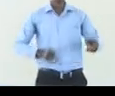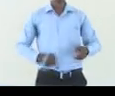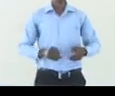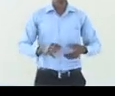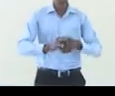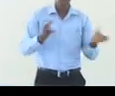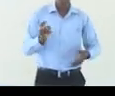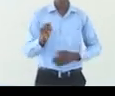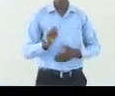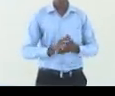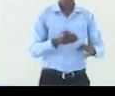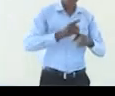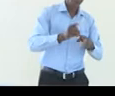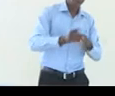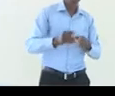release him.